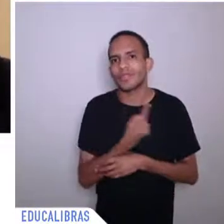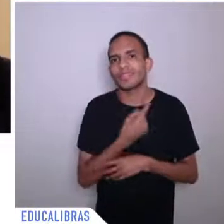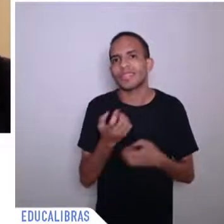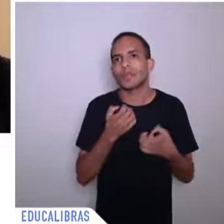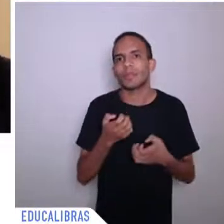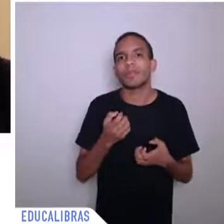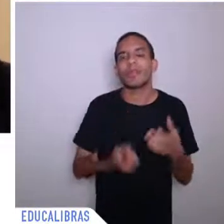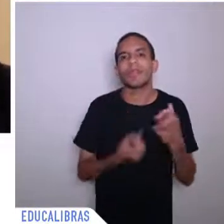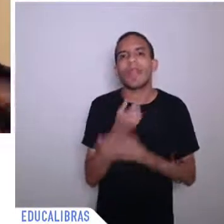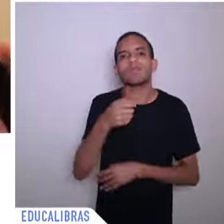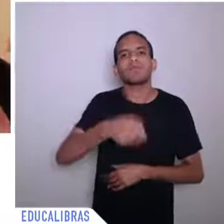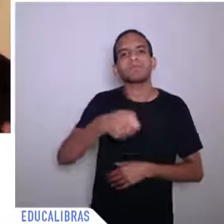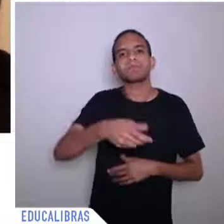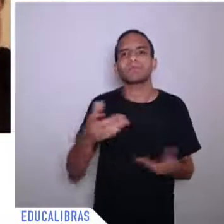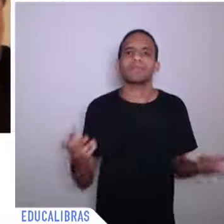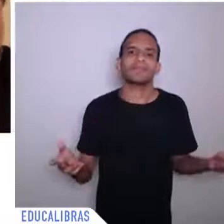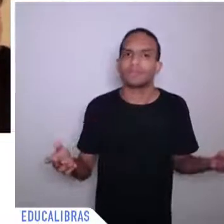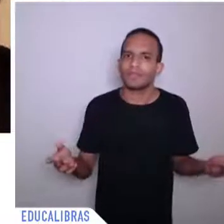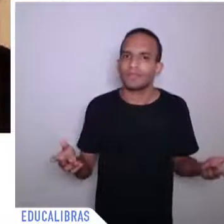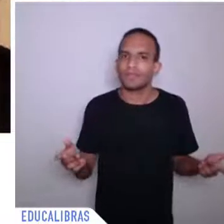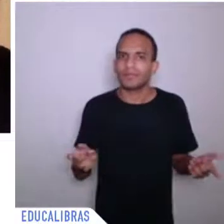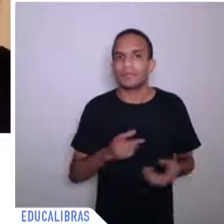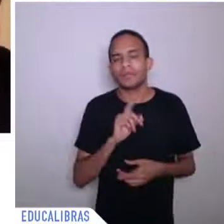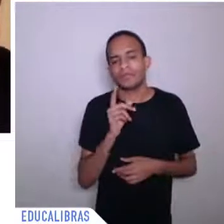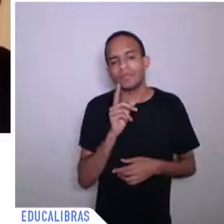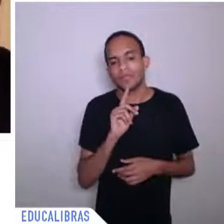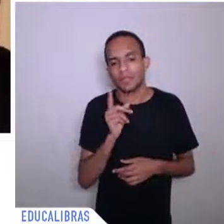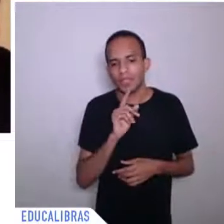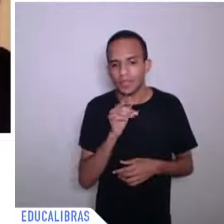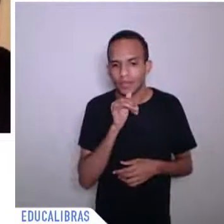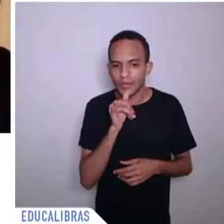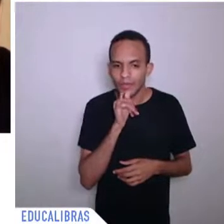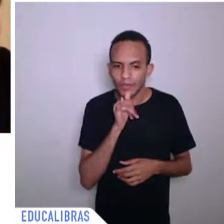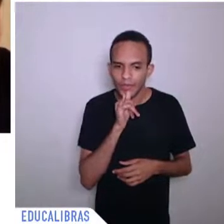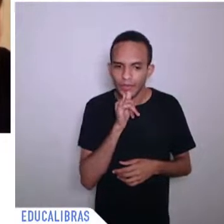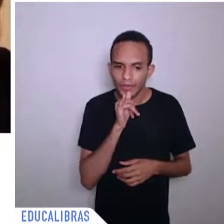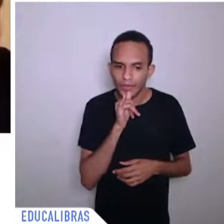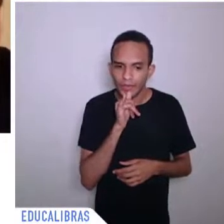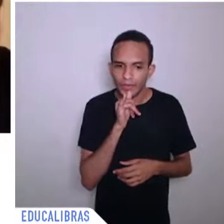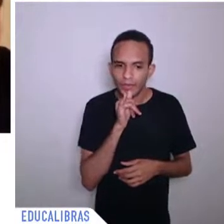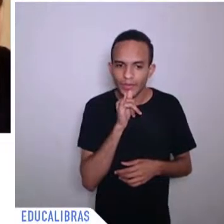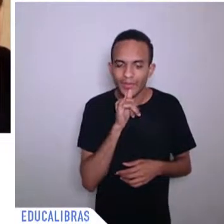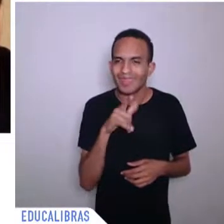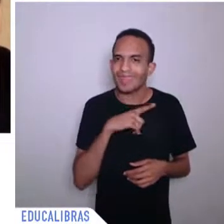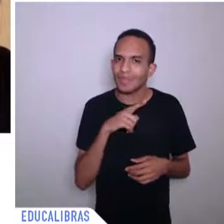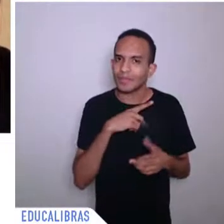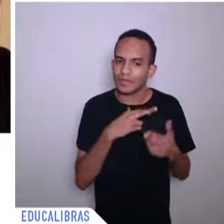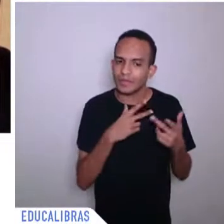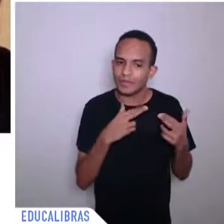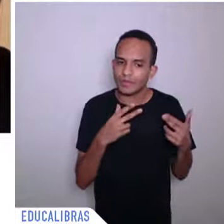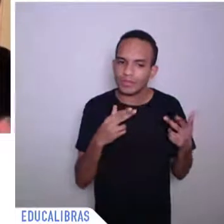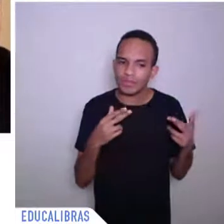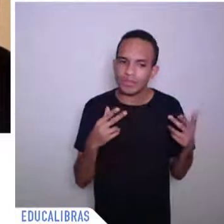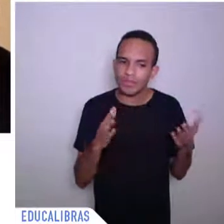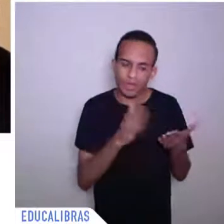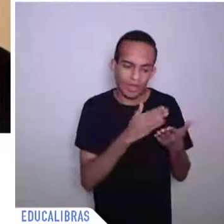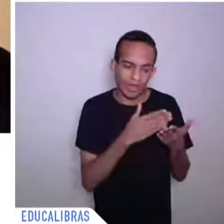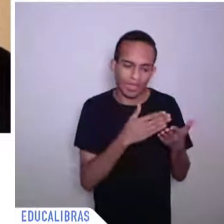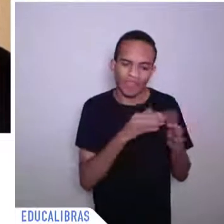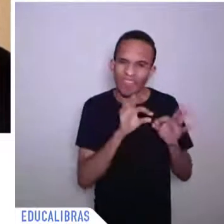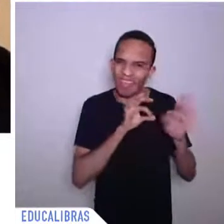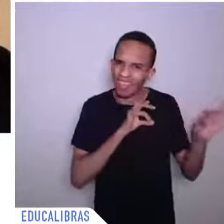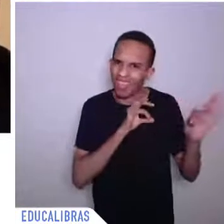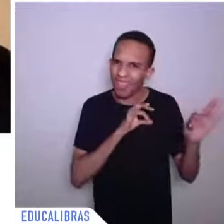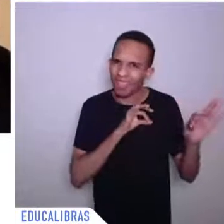developing criticism, we develop standpoints. You are not going to tear a book, not even the worst